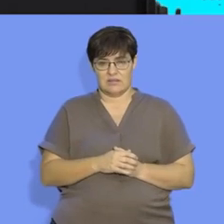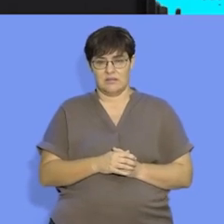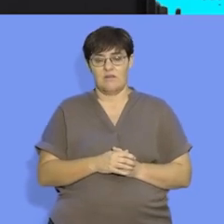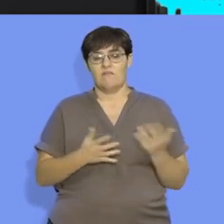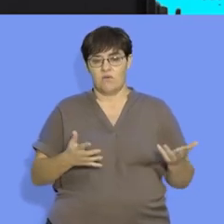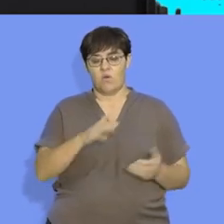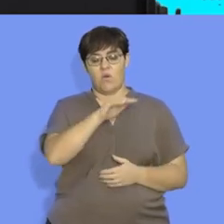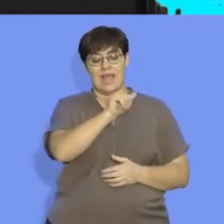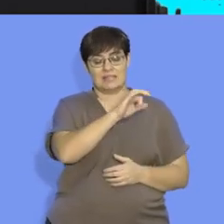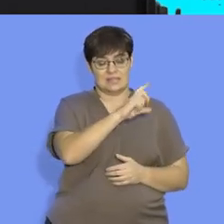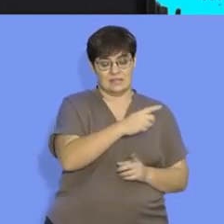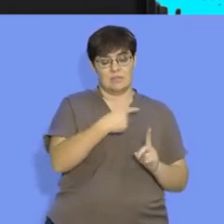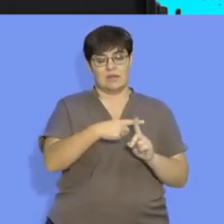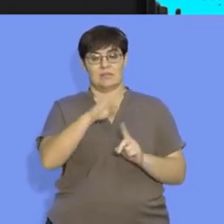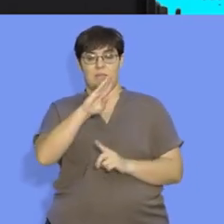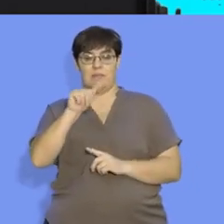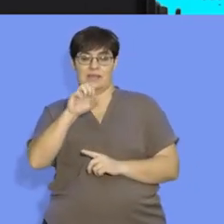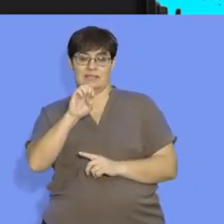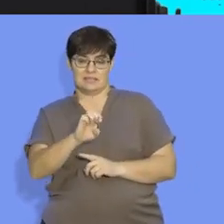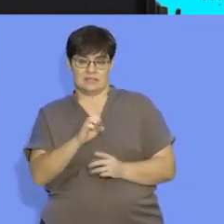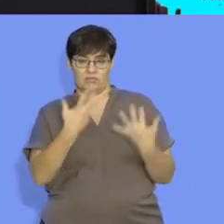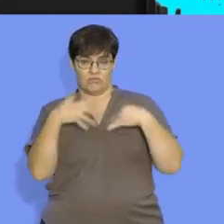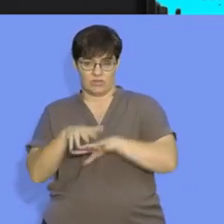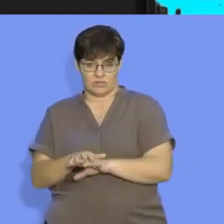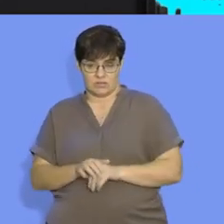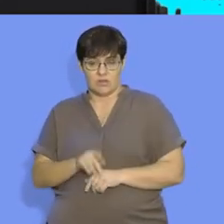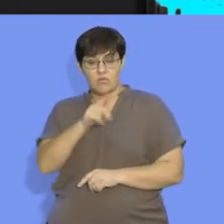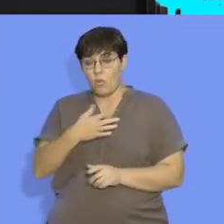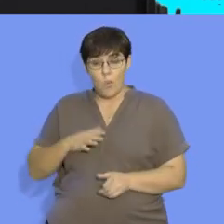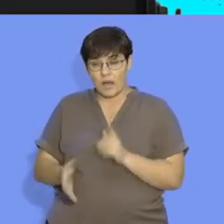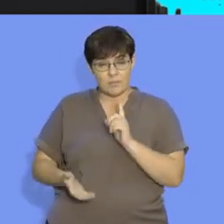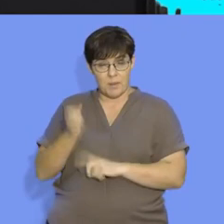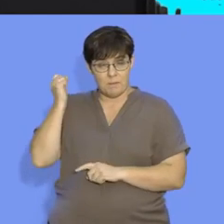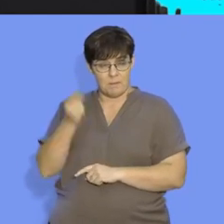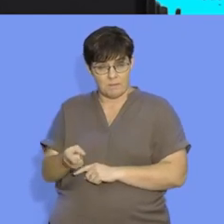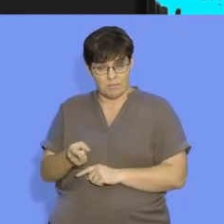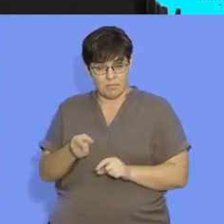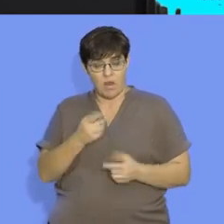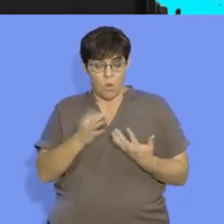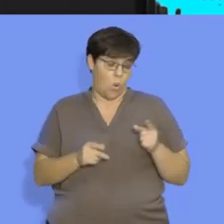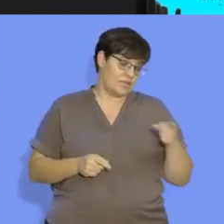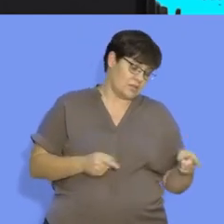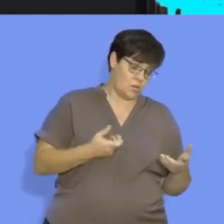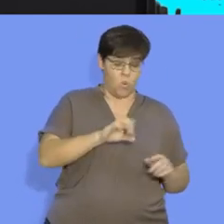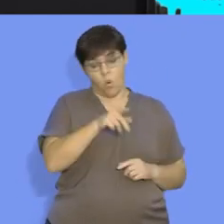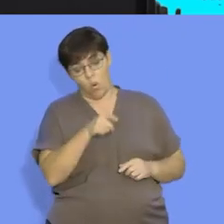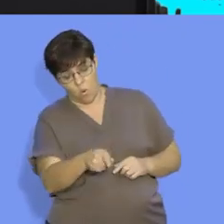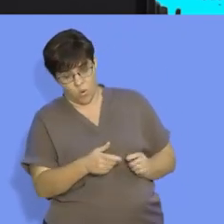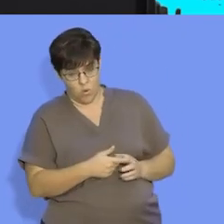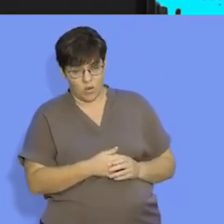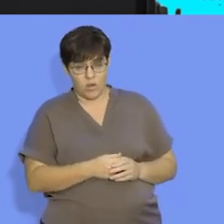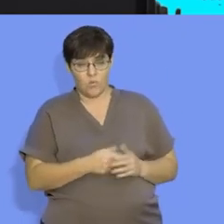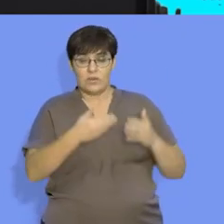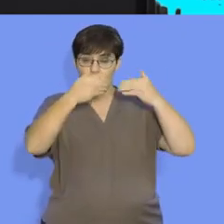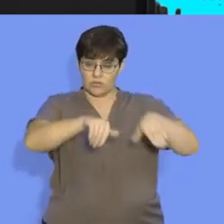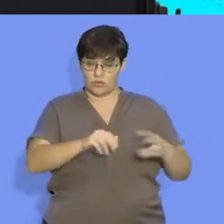in an acid-base reaction. So if we are to determine the unknown concentration of one of the two, either an